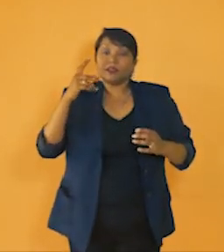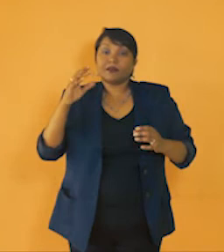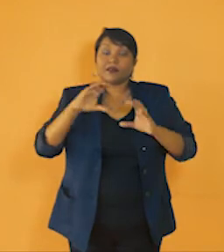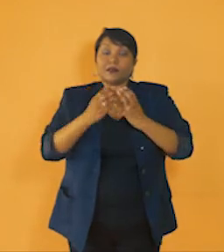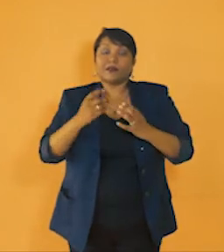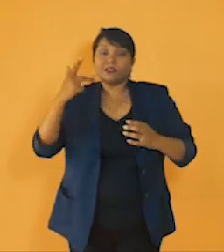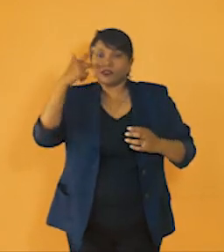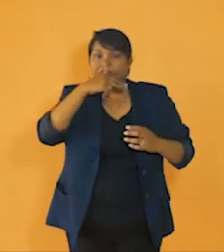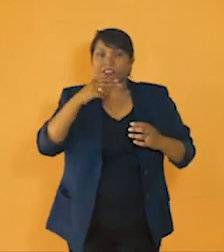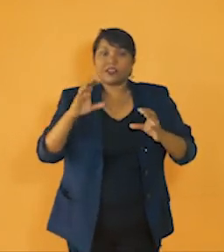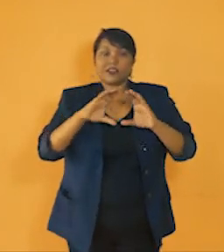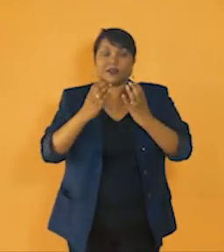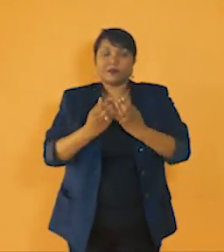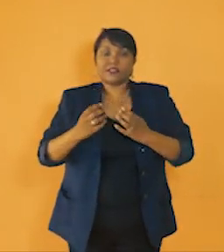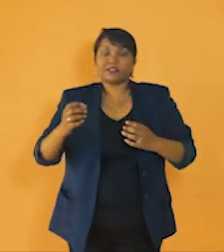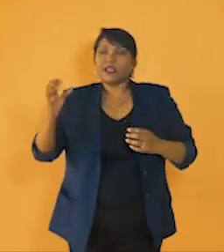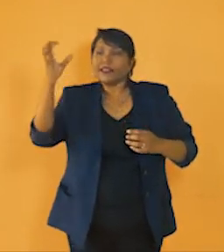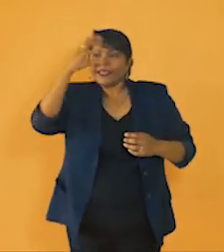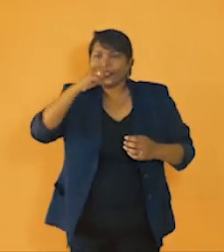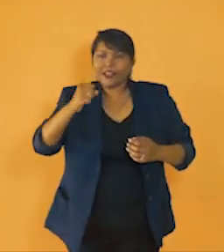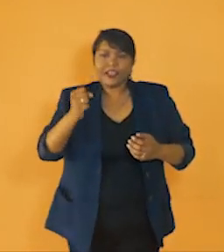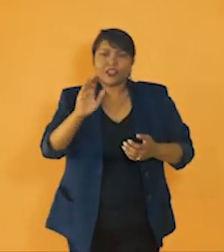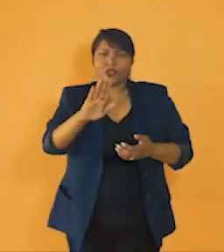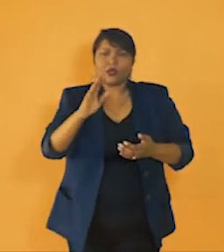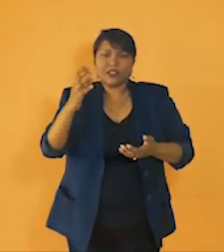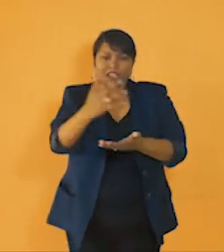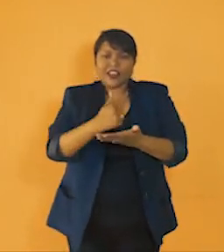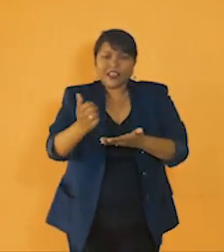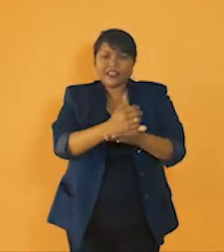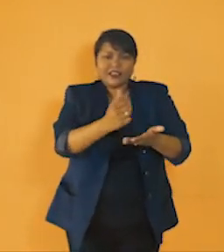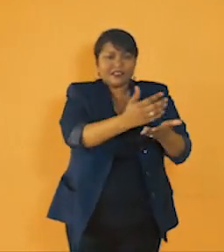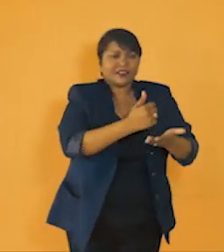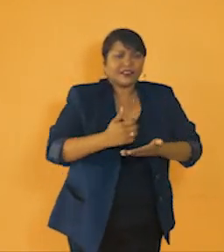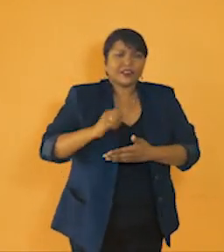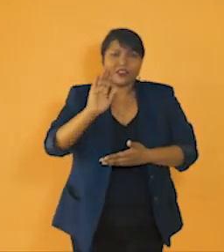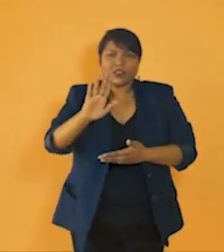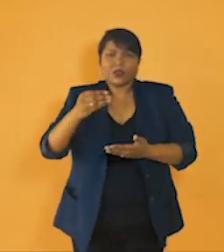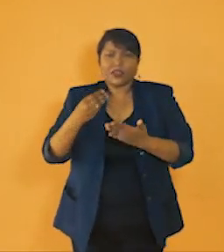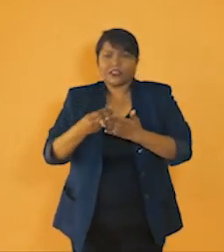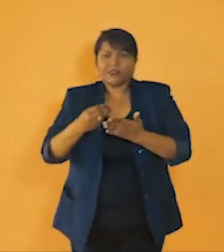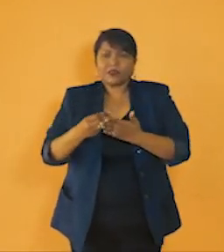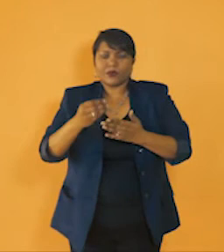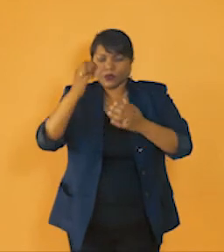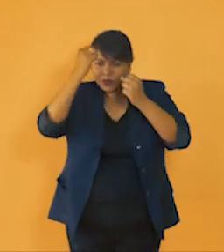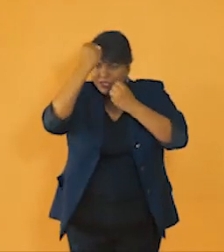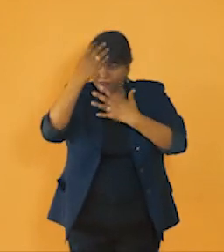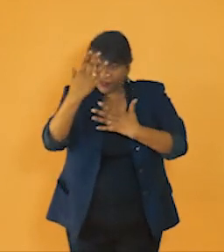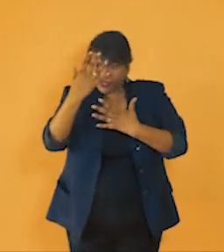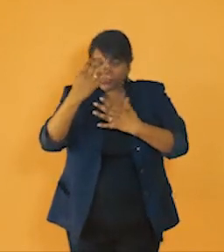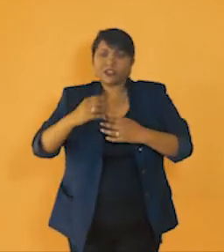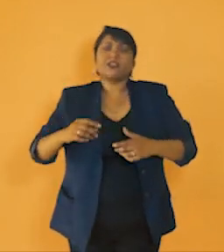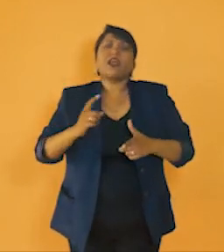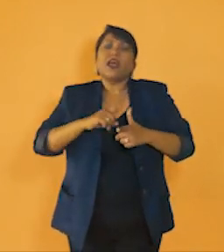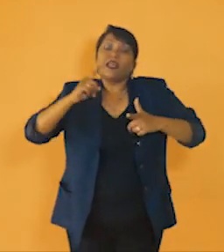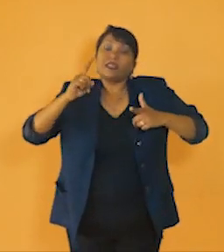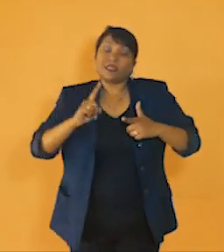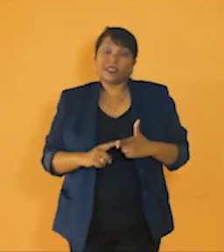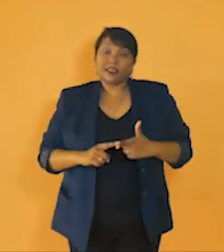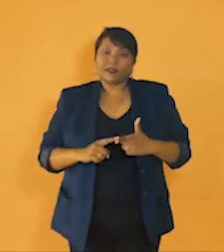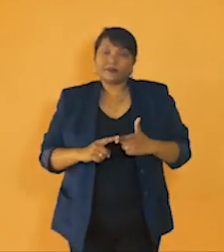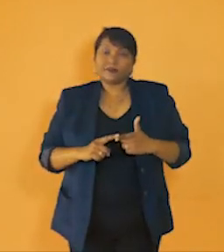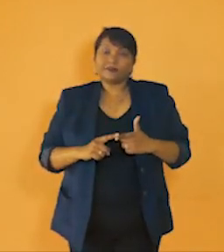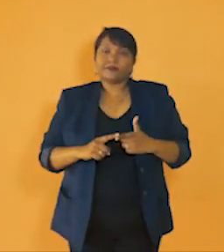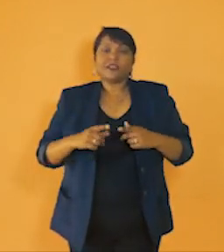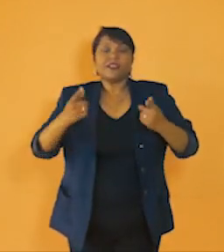So when you spend a lot of time on online and you go onto Facebook or some any other online thing, and you realize that the